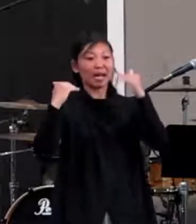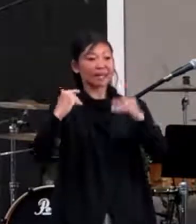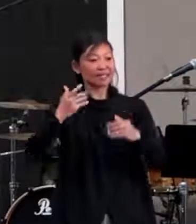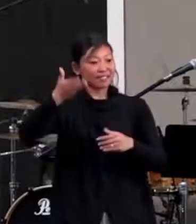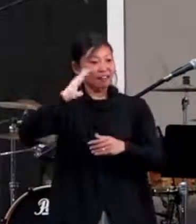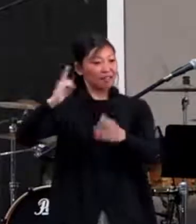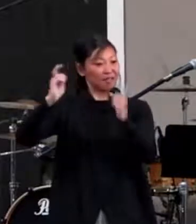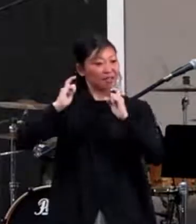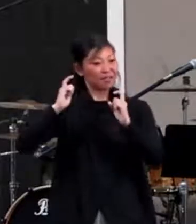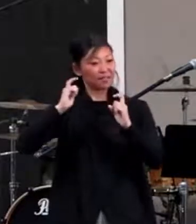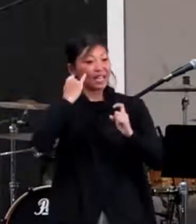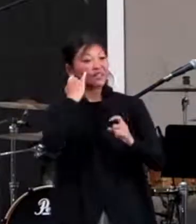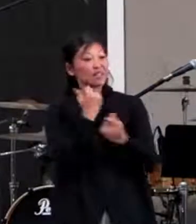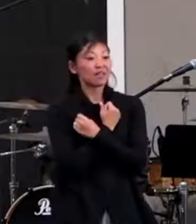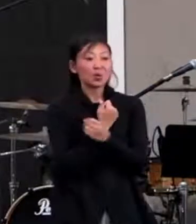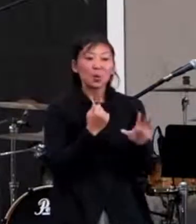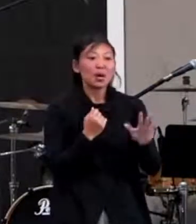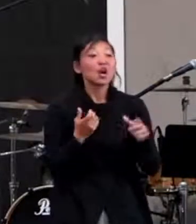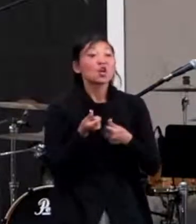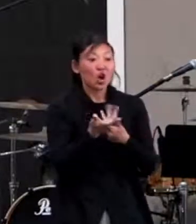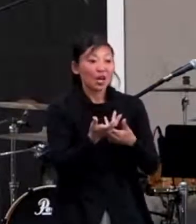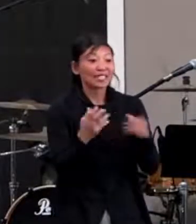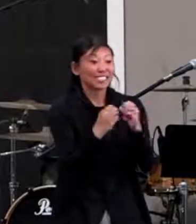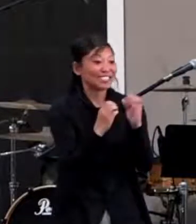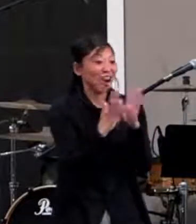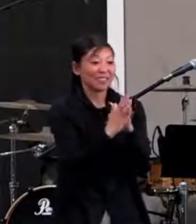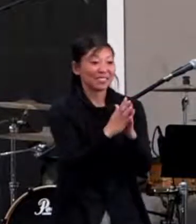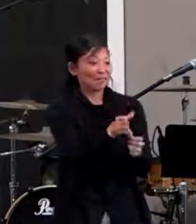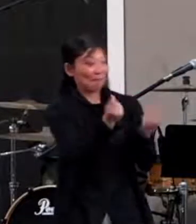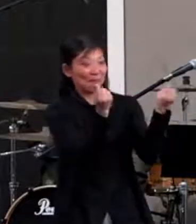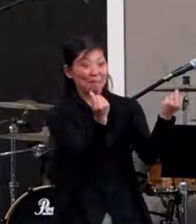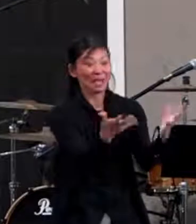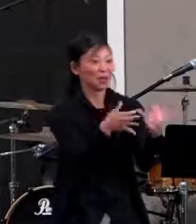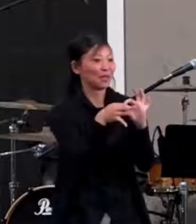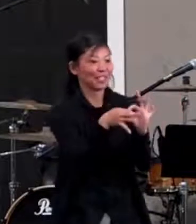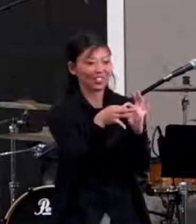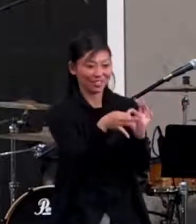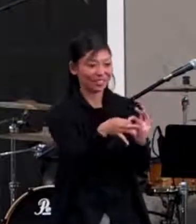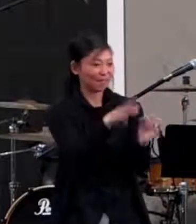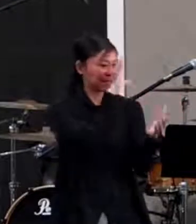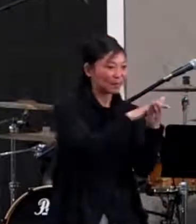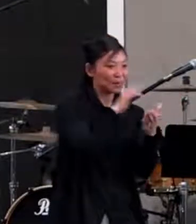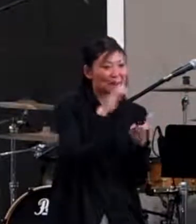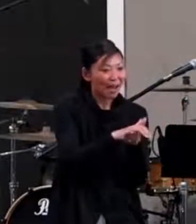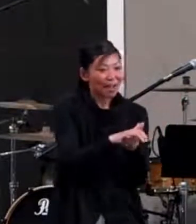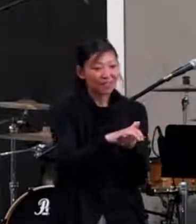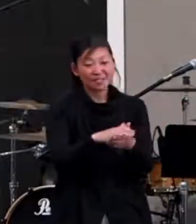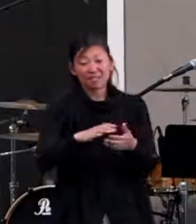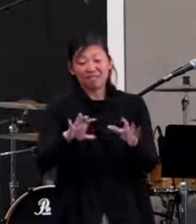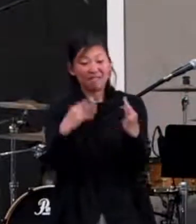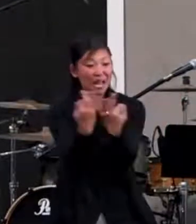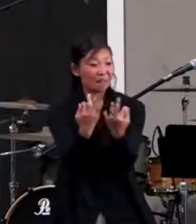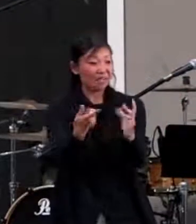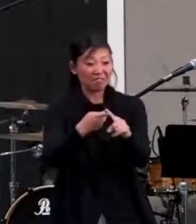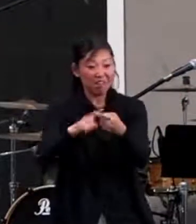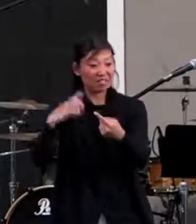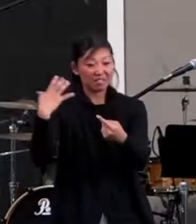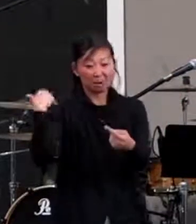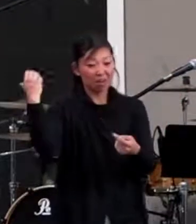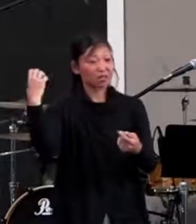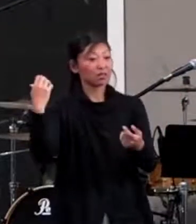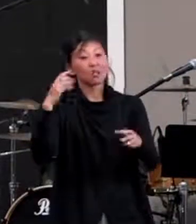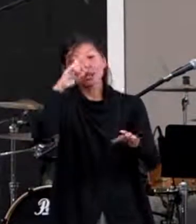of conflict in relationship. Let me just give you a little free advice. This might change your marriage or your other relationships.